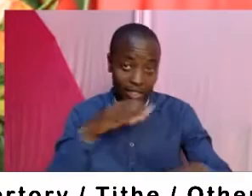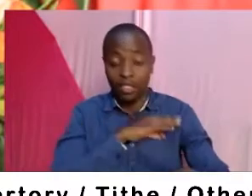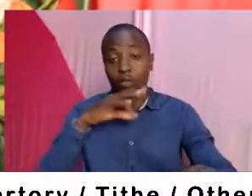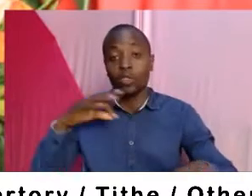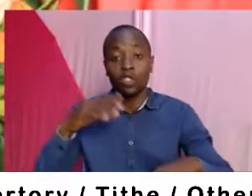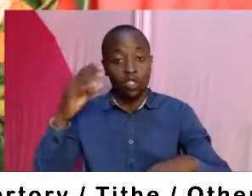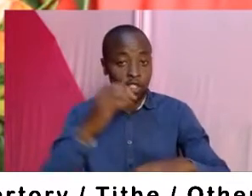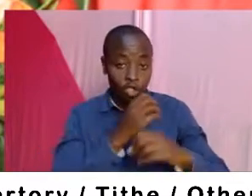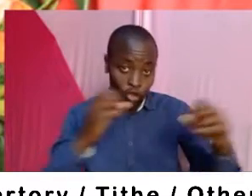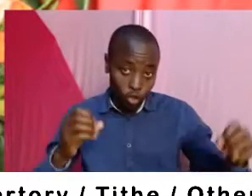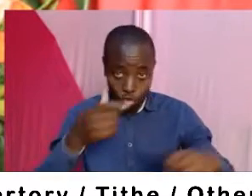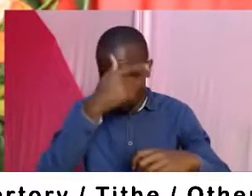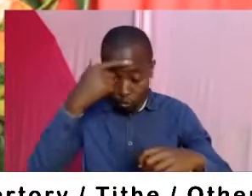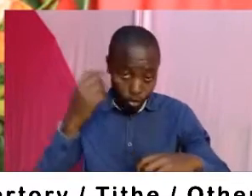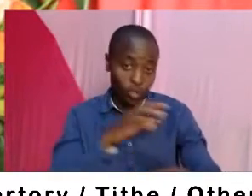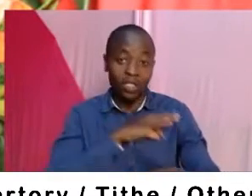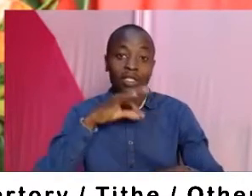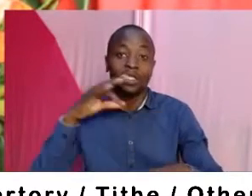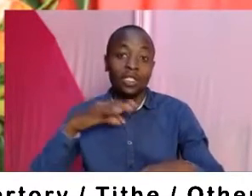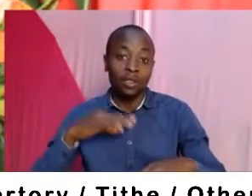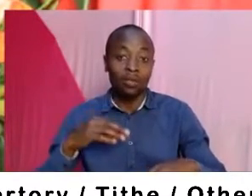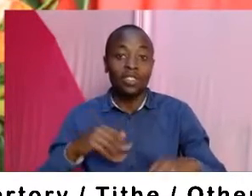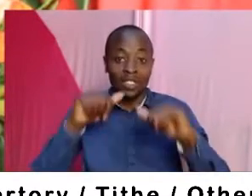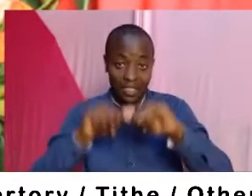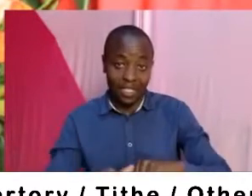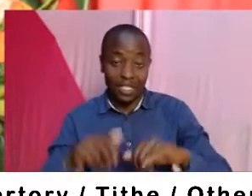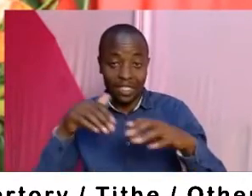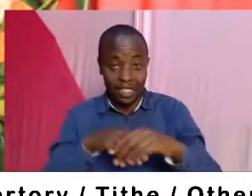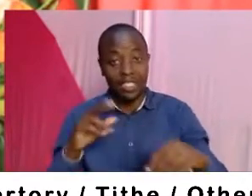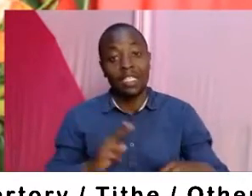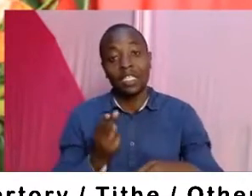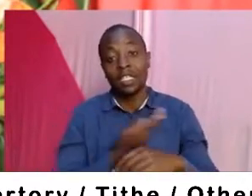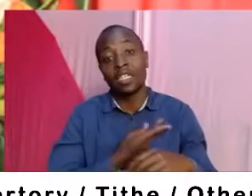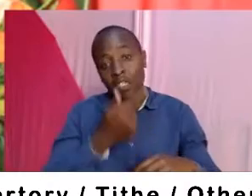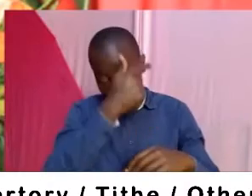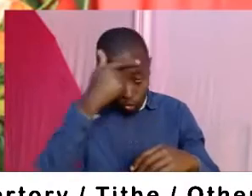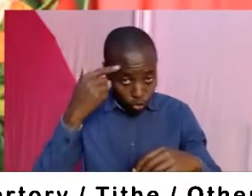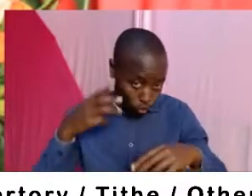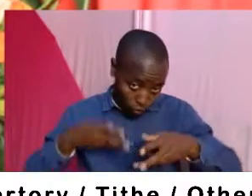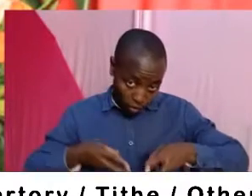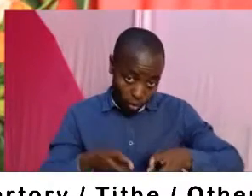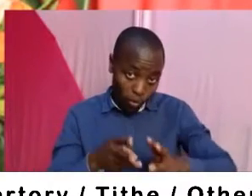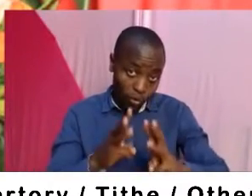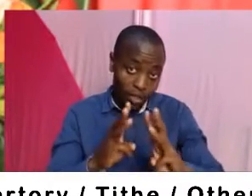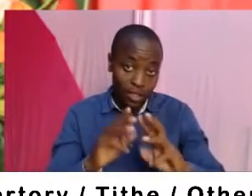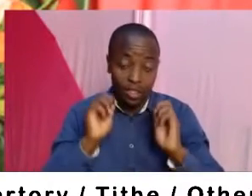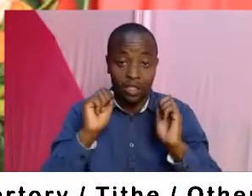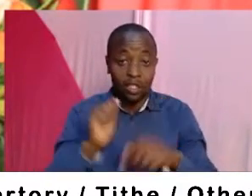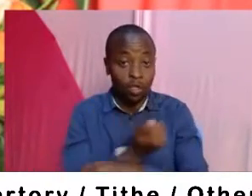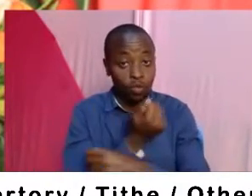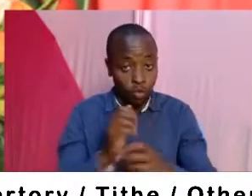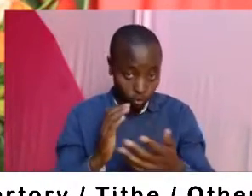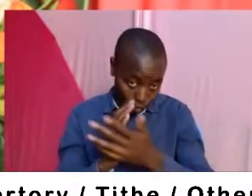not recognize that the Spirit of God lives and dwells in us. But because of the ways that we live, we are not able to be led